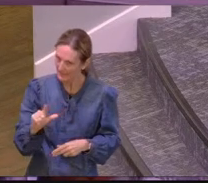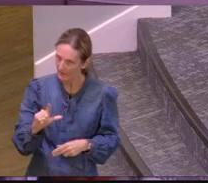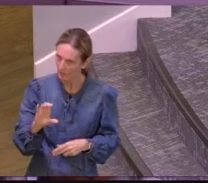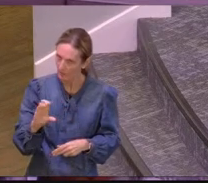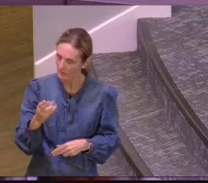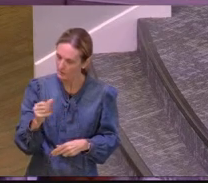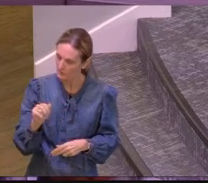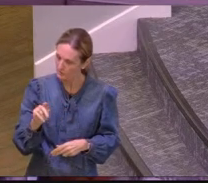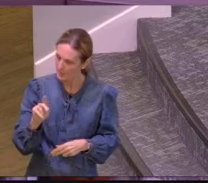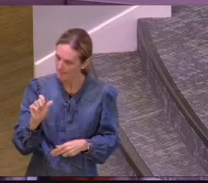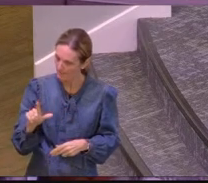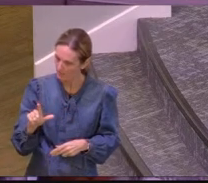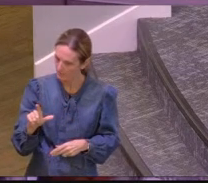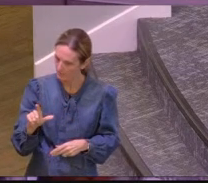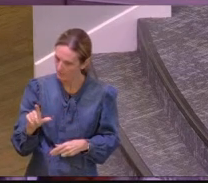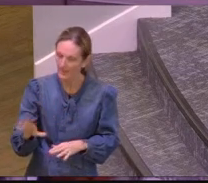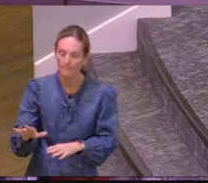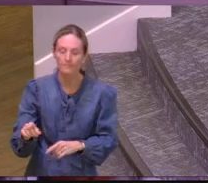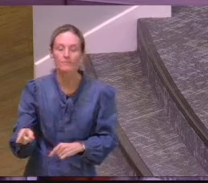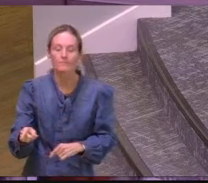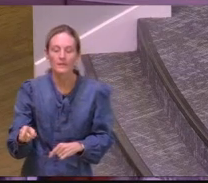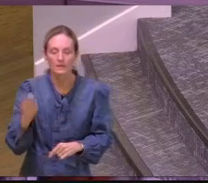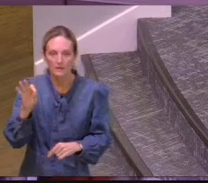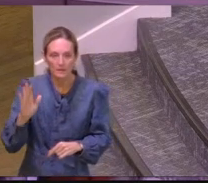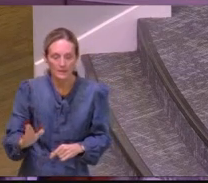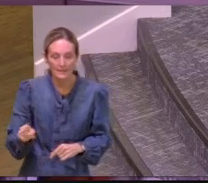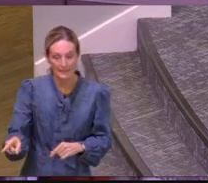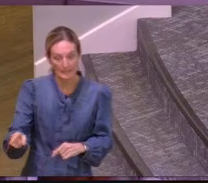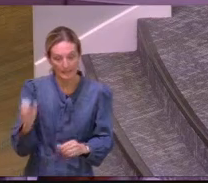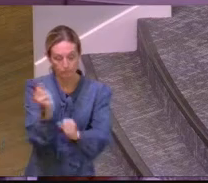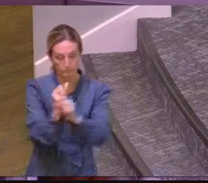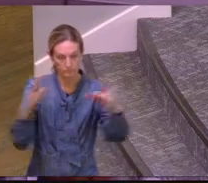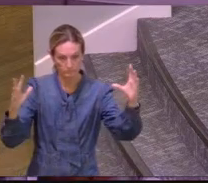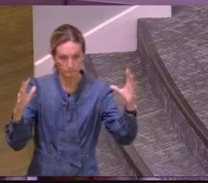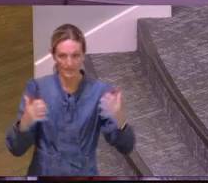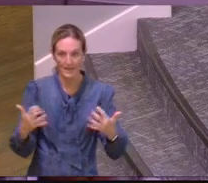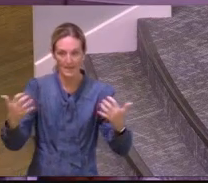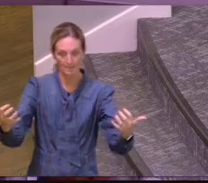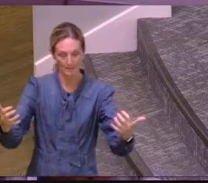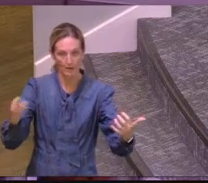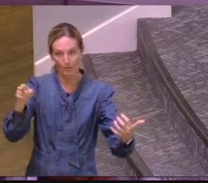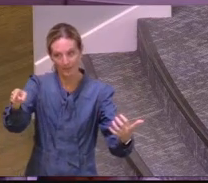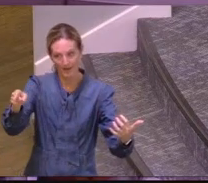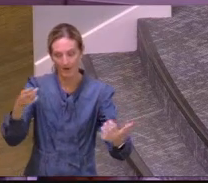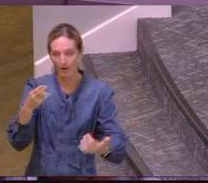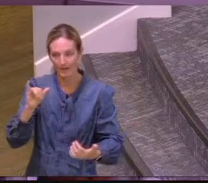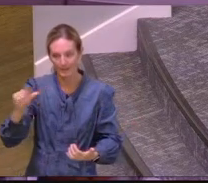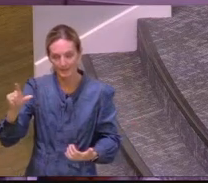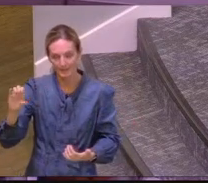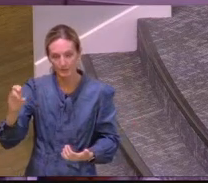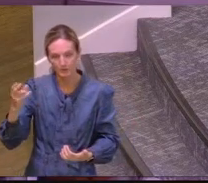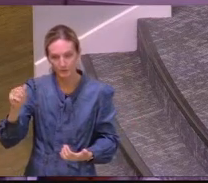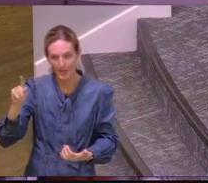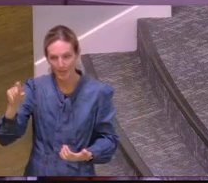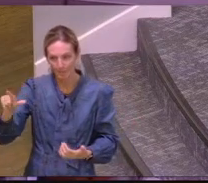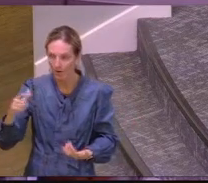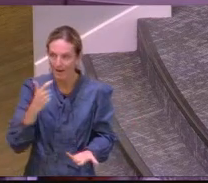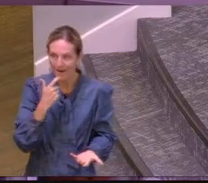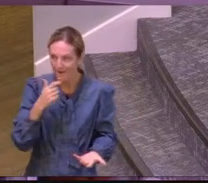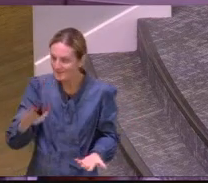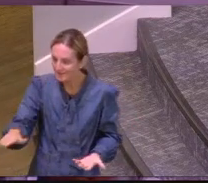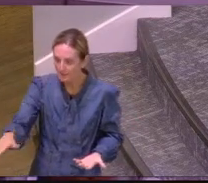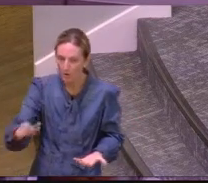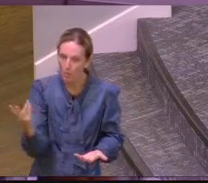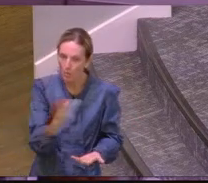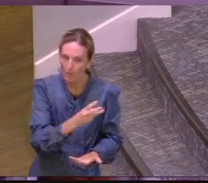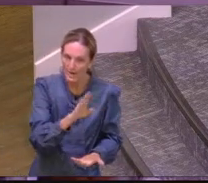at Reverend Lett. He envisions an amphitheater at Hill Chapel, and I said, well, you know, West Broad, that hill is a perfect place for an